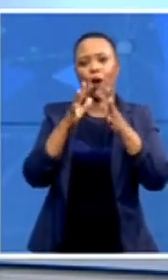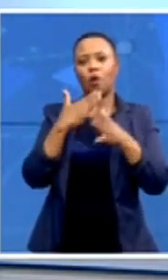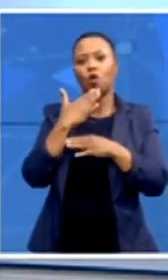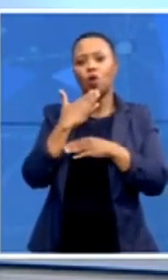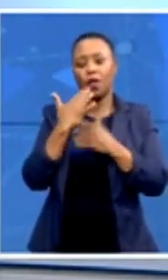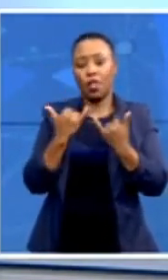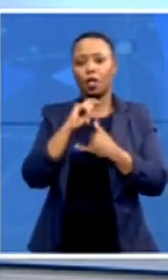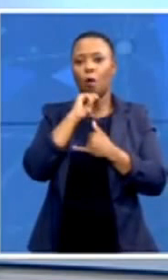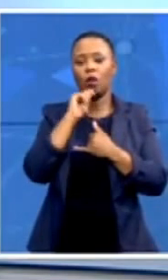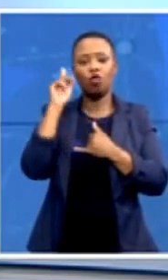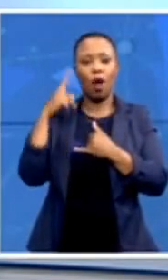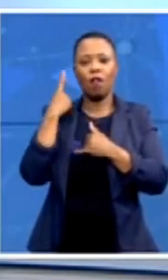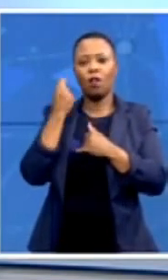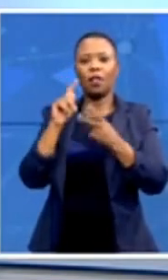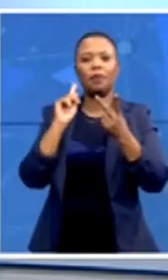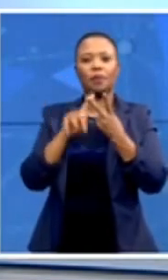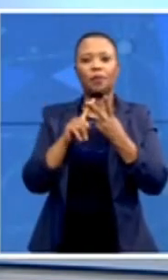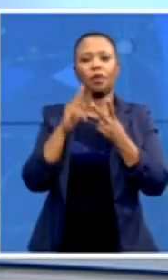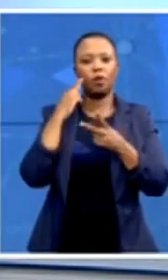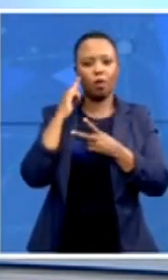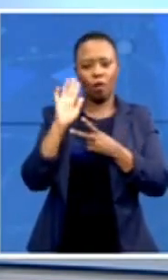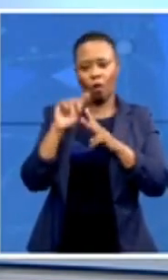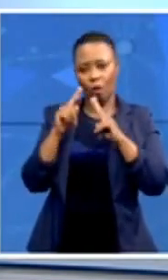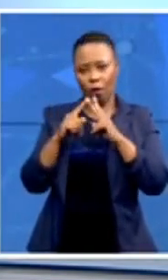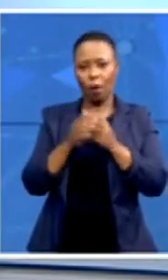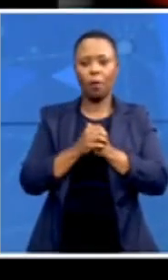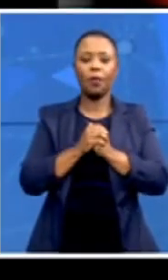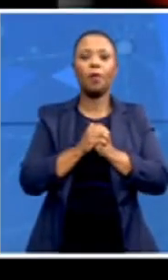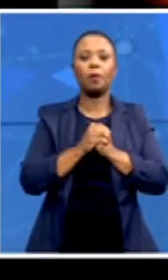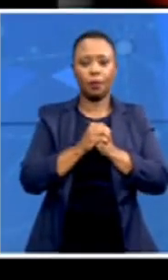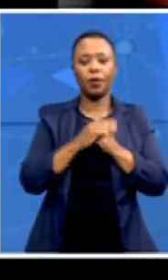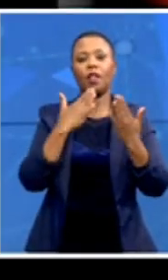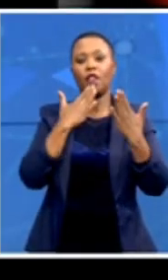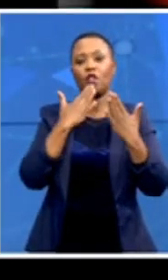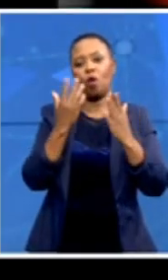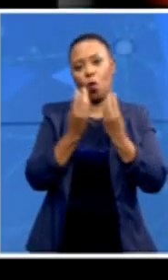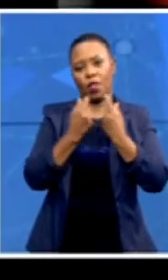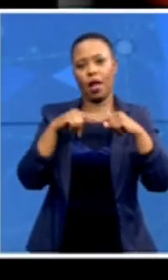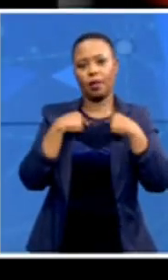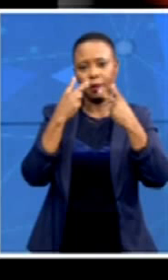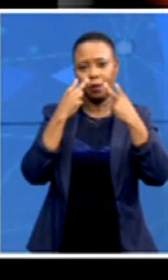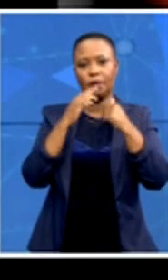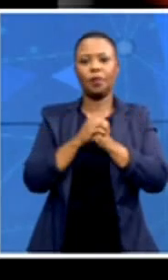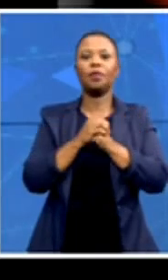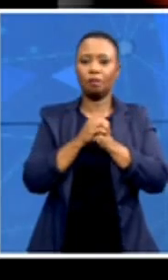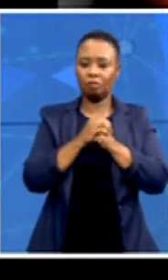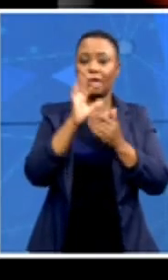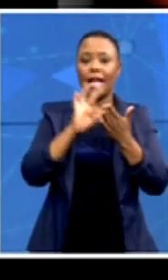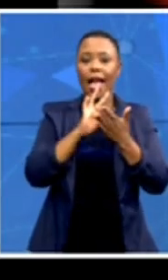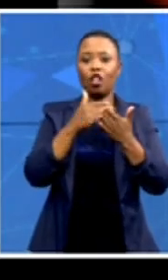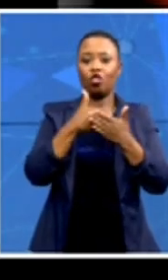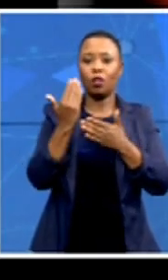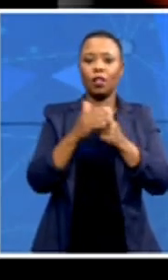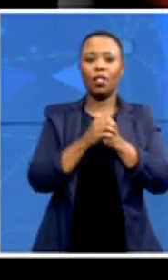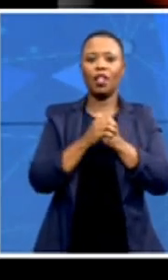Tsulengwe and Nonhlanhla Nyovane. Thank you very much indeed for staying with us. Elections, our anchor of democracy, isn't it? It gives